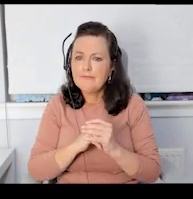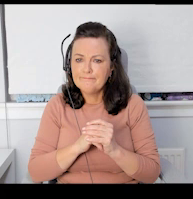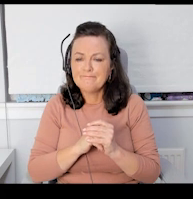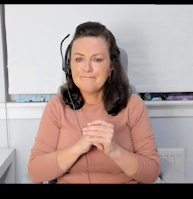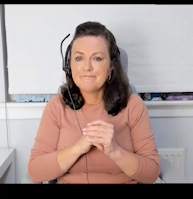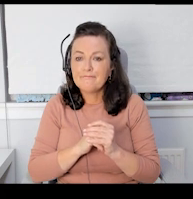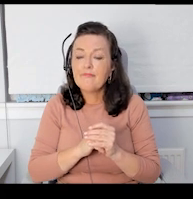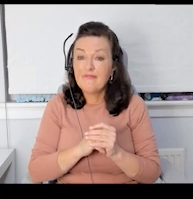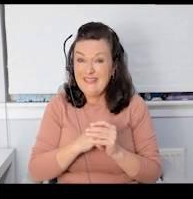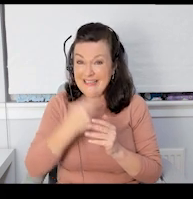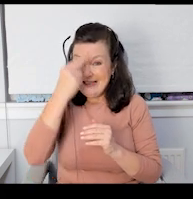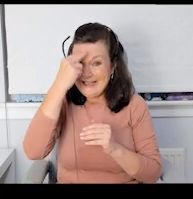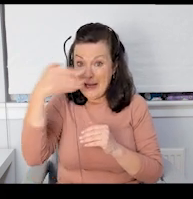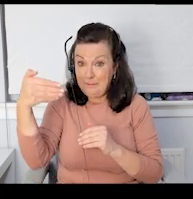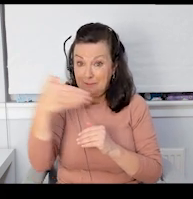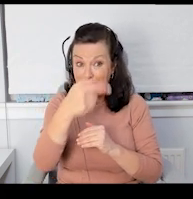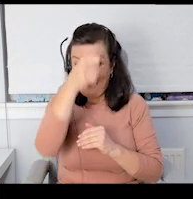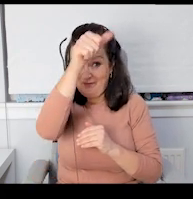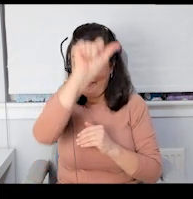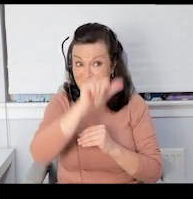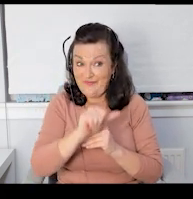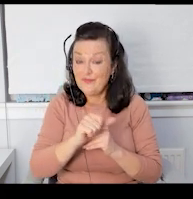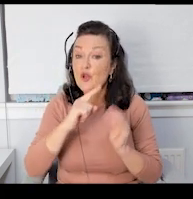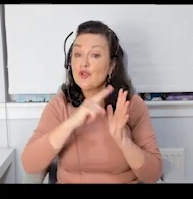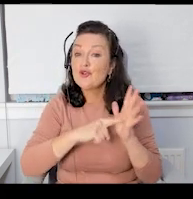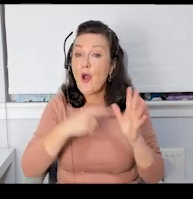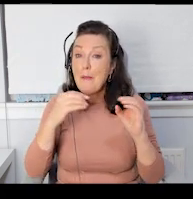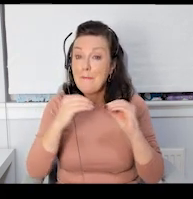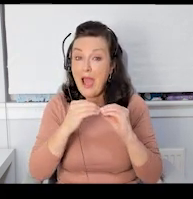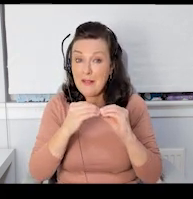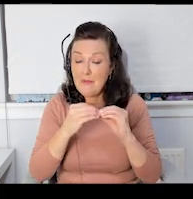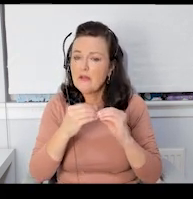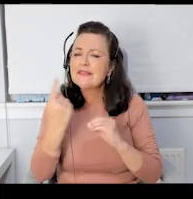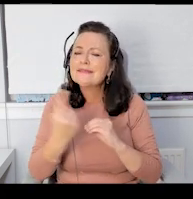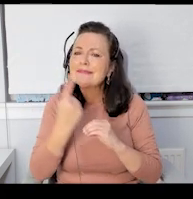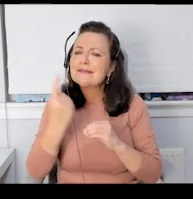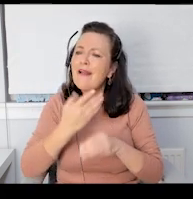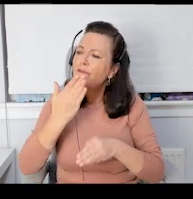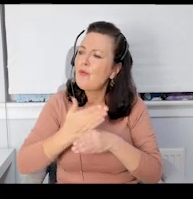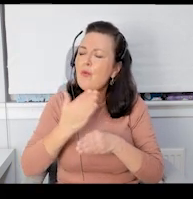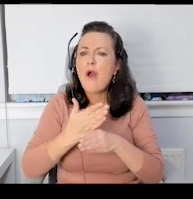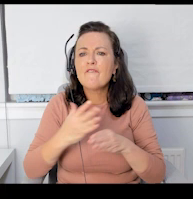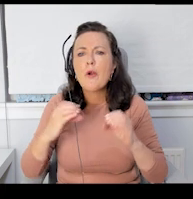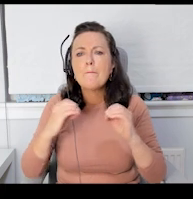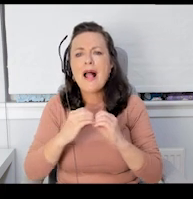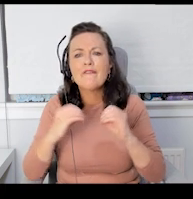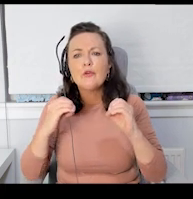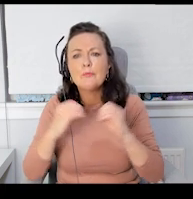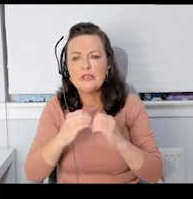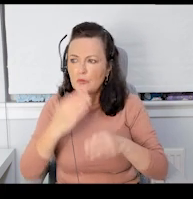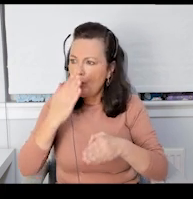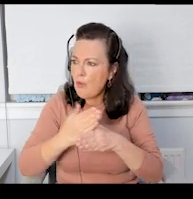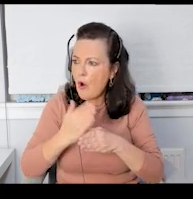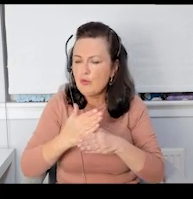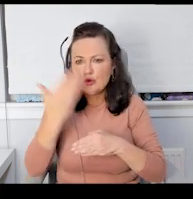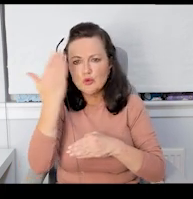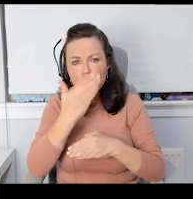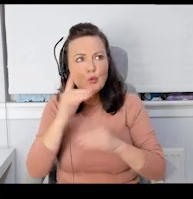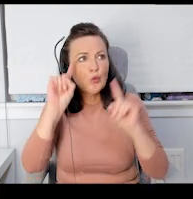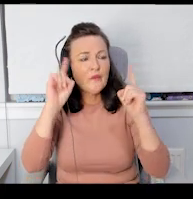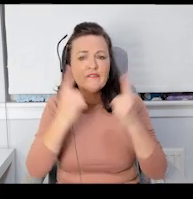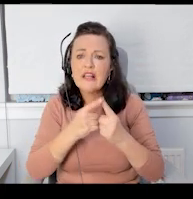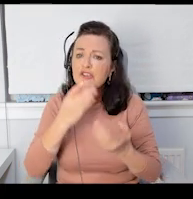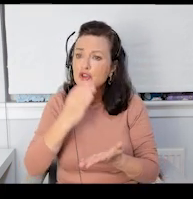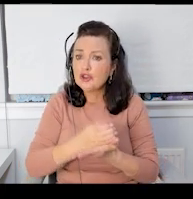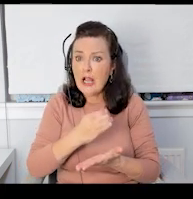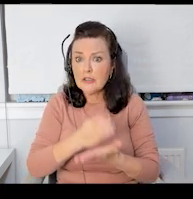call tonight. Joy Blackburn, who is an early careers engagement specialist with Balfour Beatty, working with schools, colleges, universities and